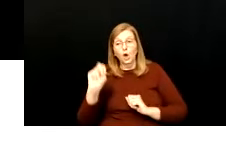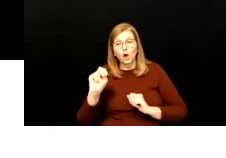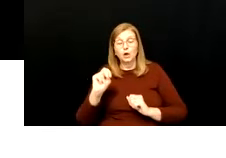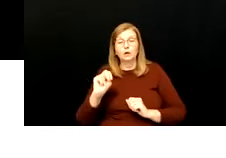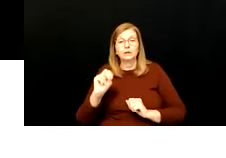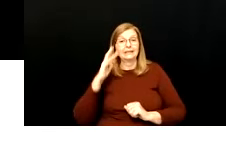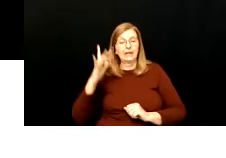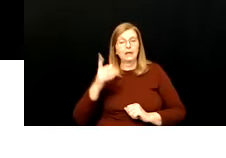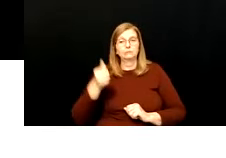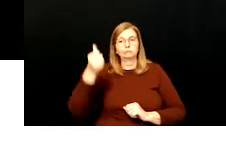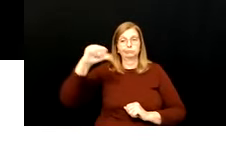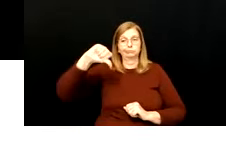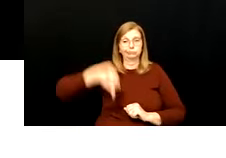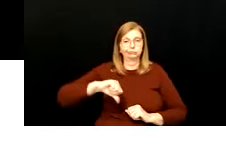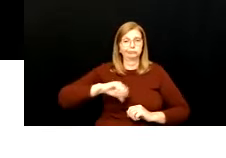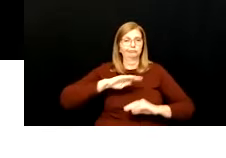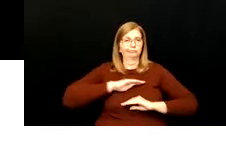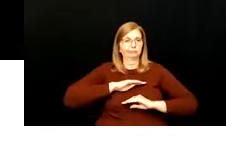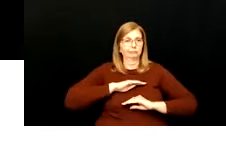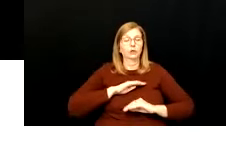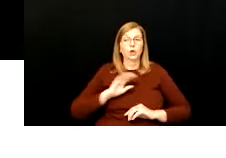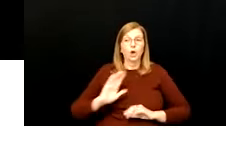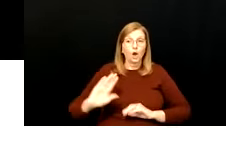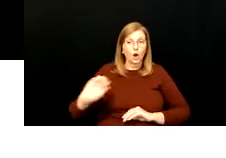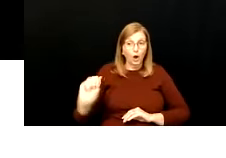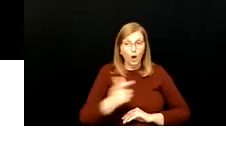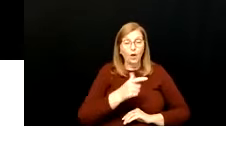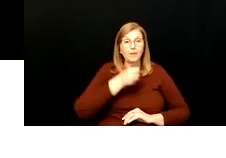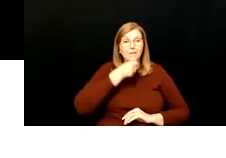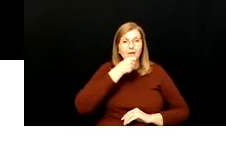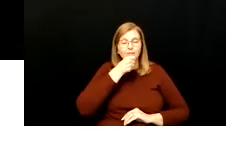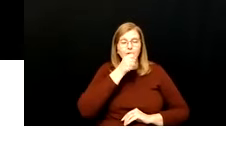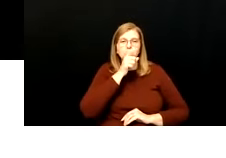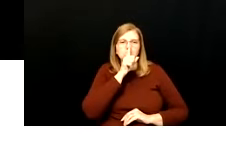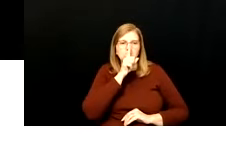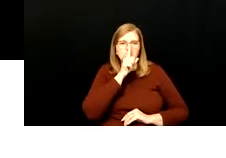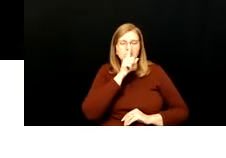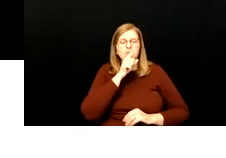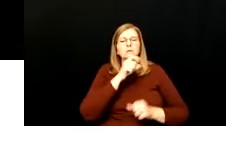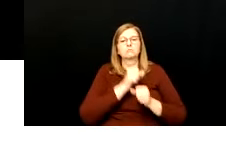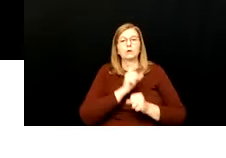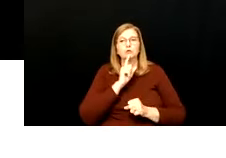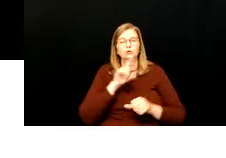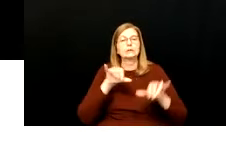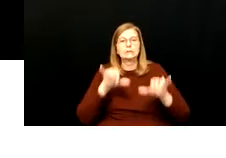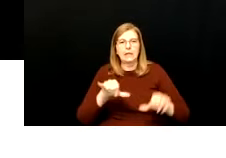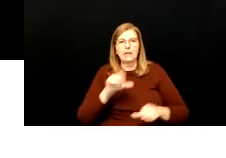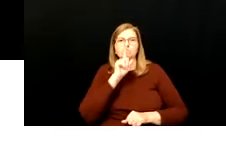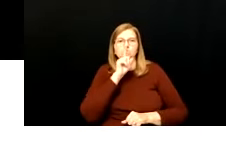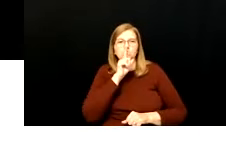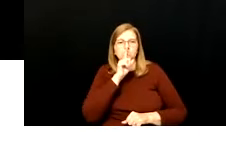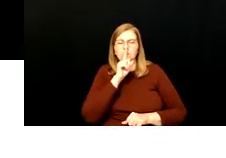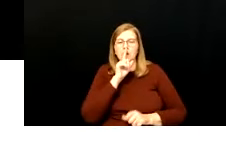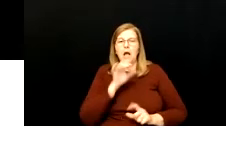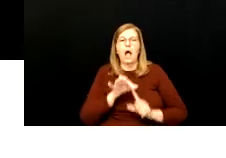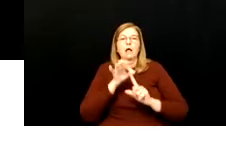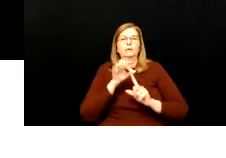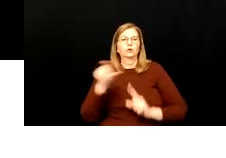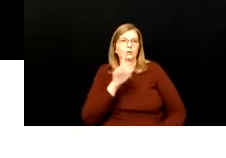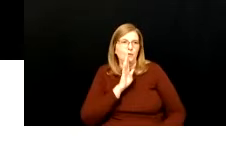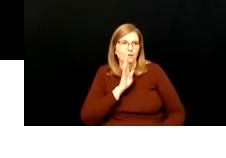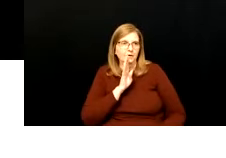to your preference. Everyone's microphone has been muted. Please ensure that you stay muted when you're not speaking. You